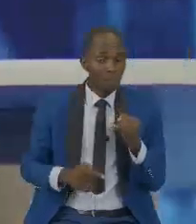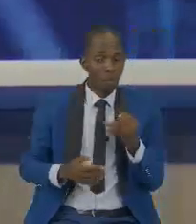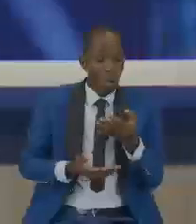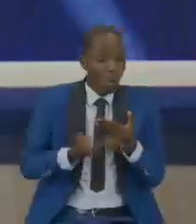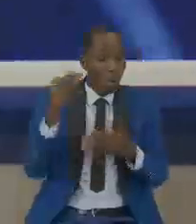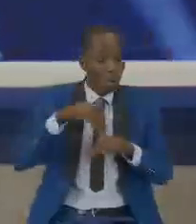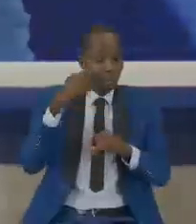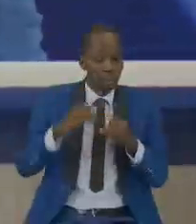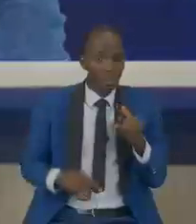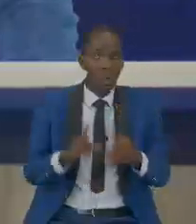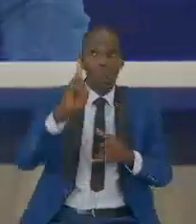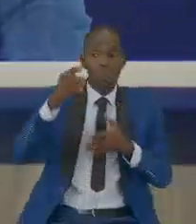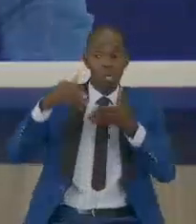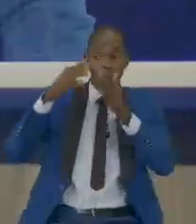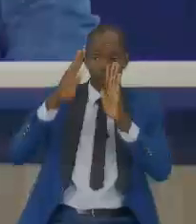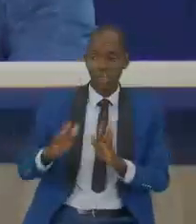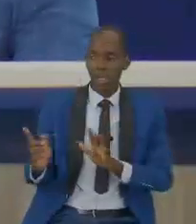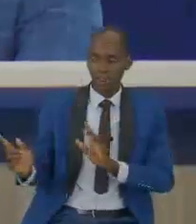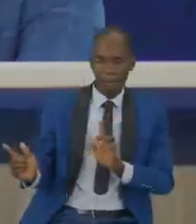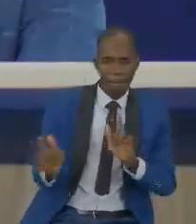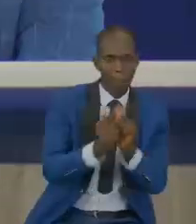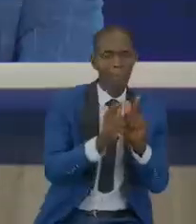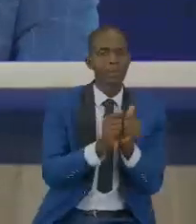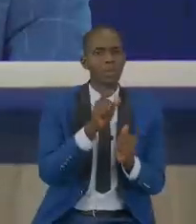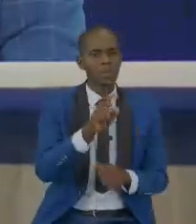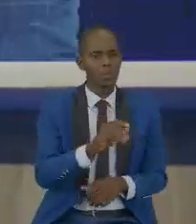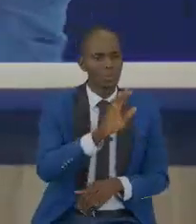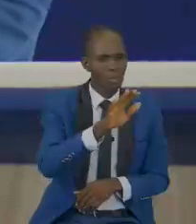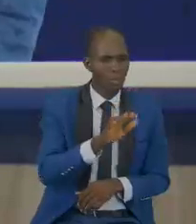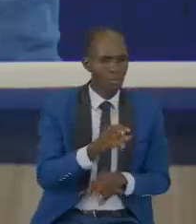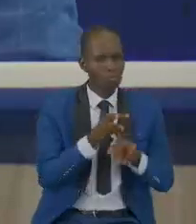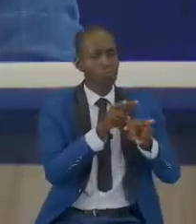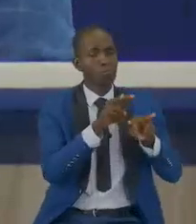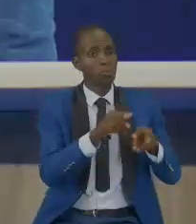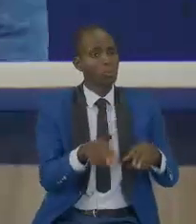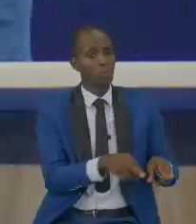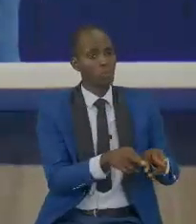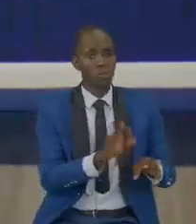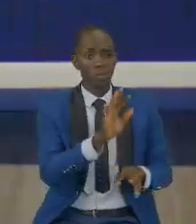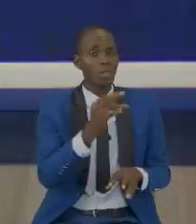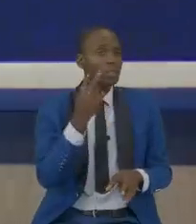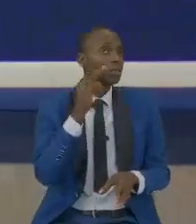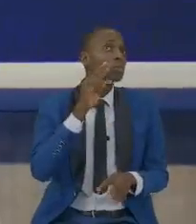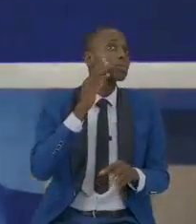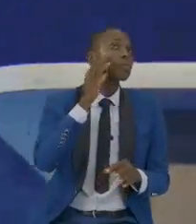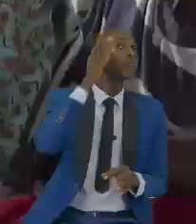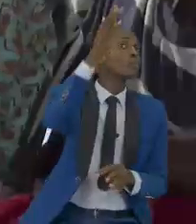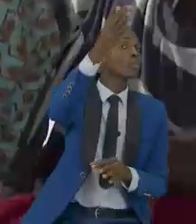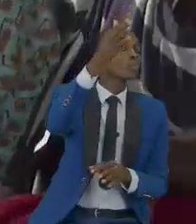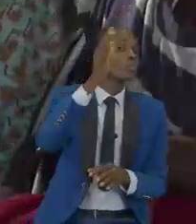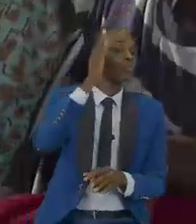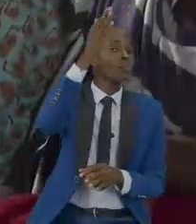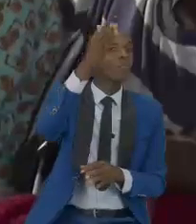to show you the way, and he said, look ahead, there's danger in this path